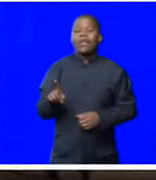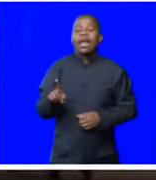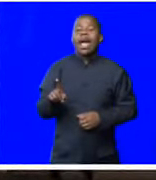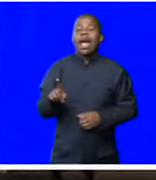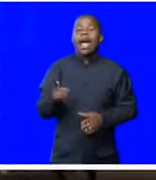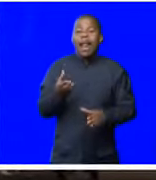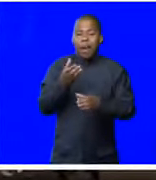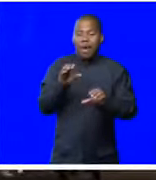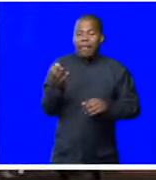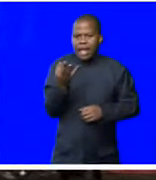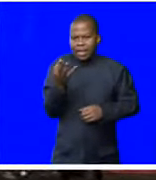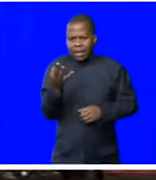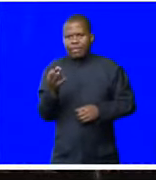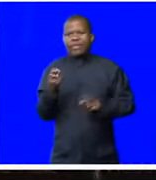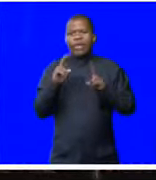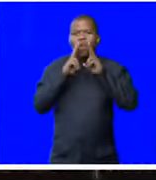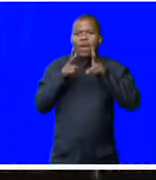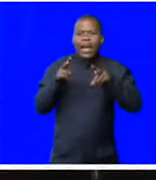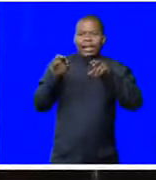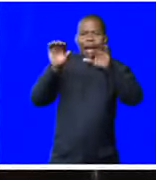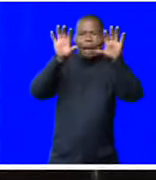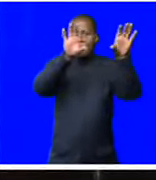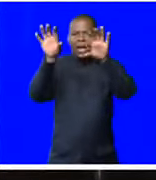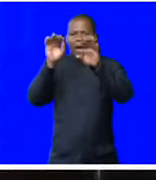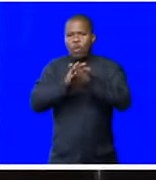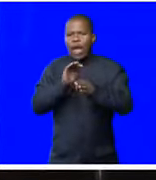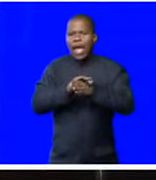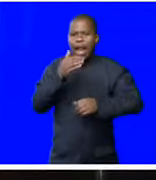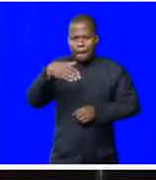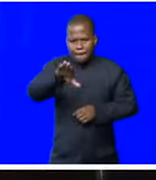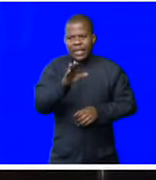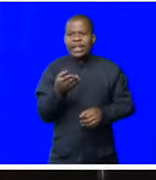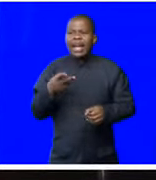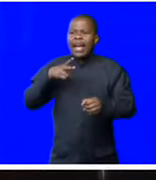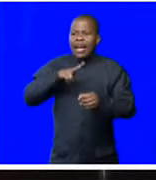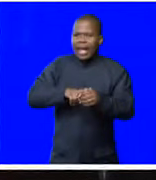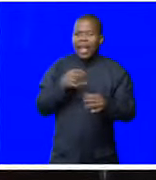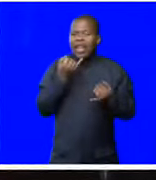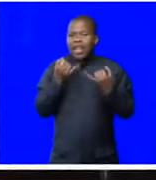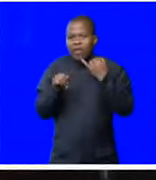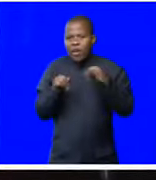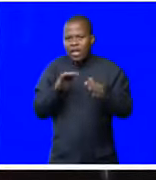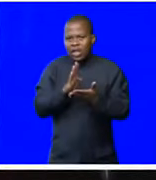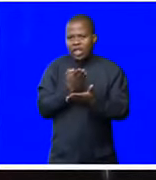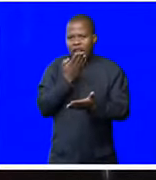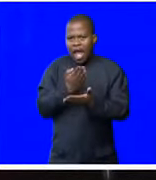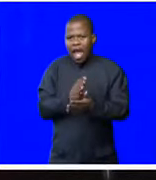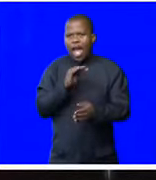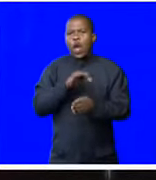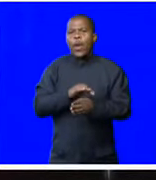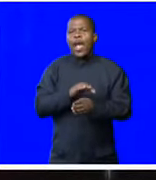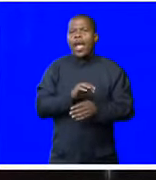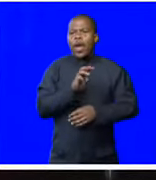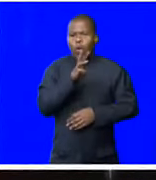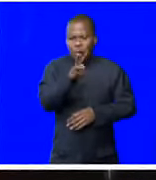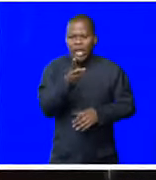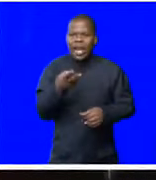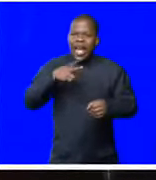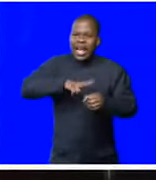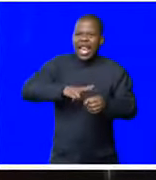marketing. There we want to do website sharing and other key marketing initiatives that are going to